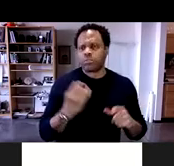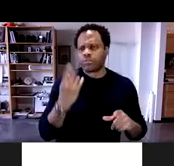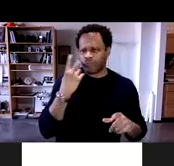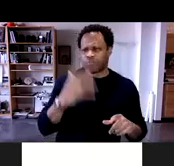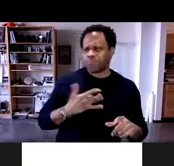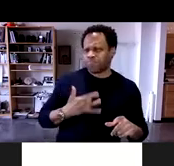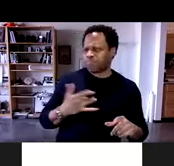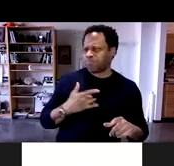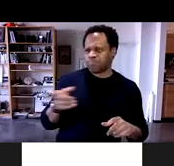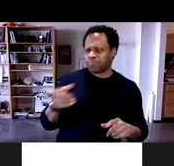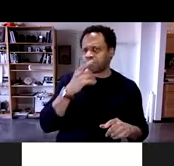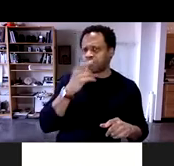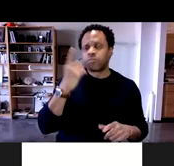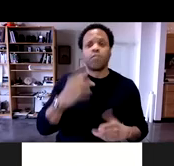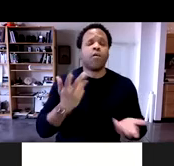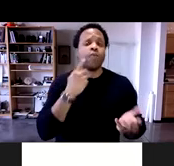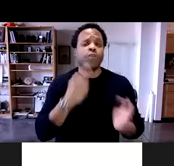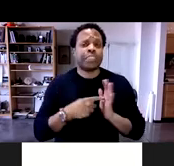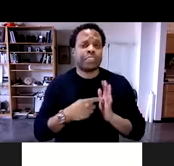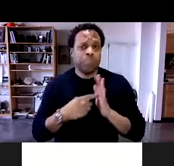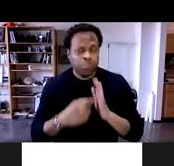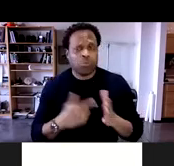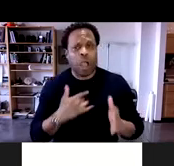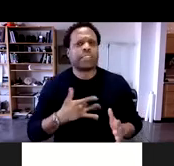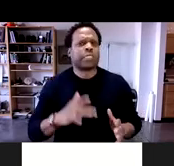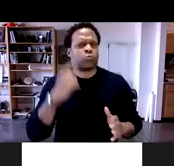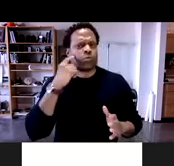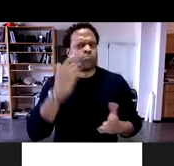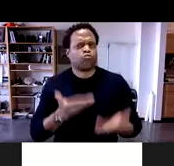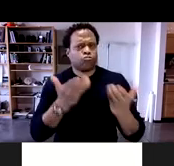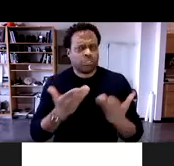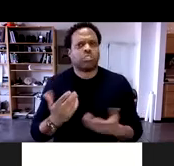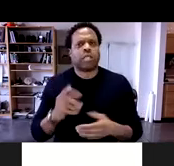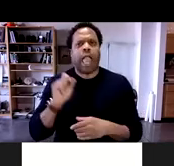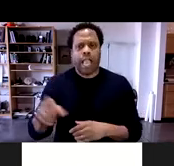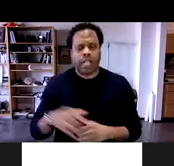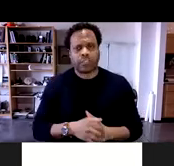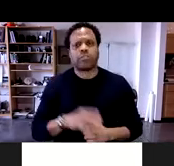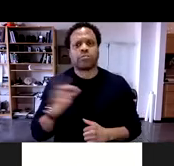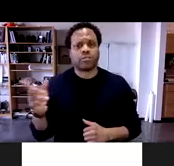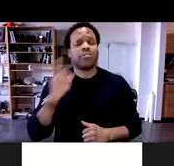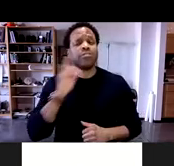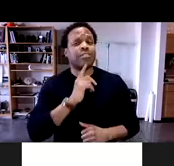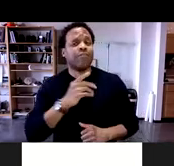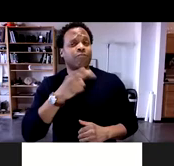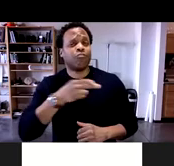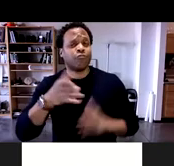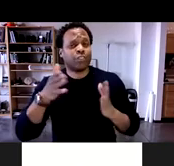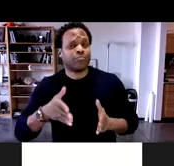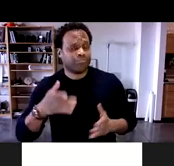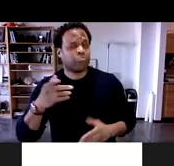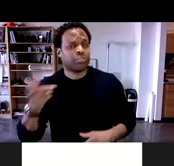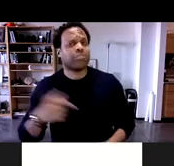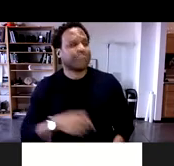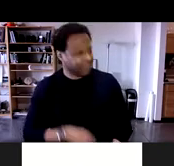any miscommunication and offer any of the options that you have available to you. For example, I tend to suggest things